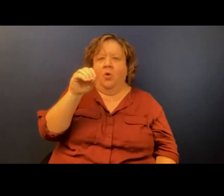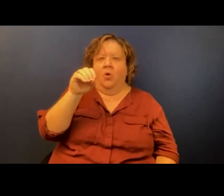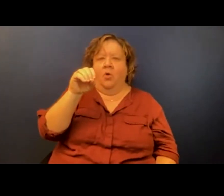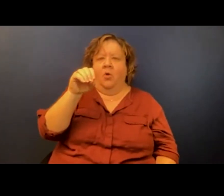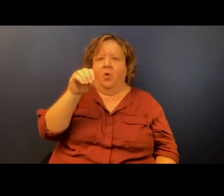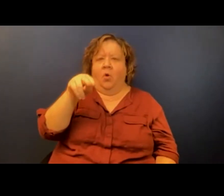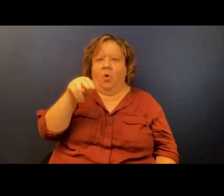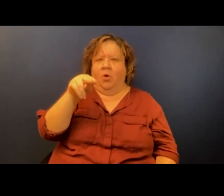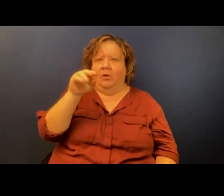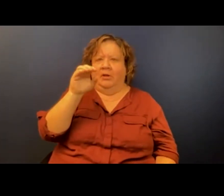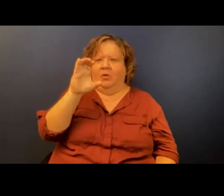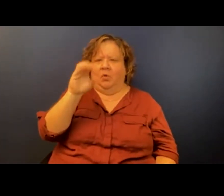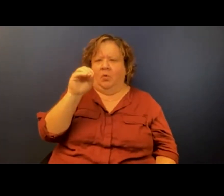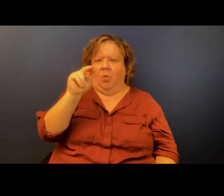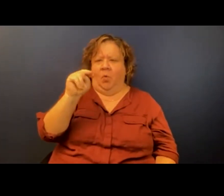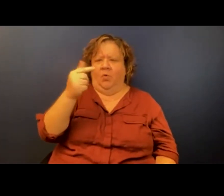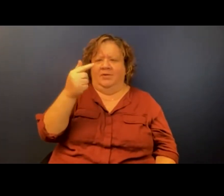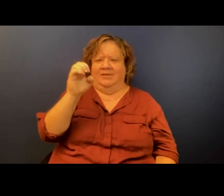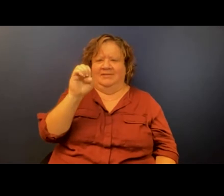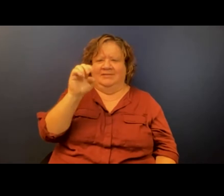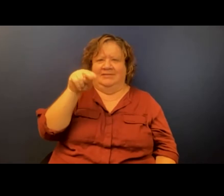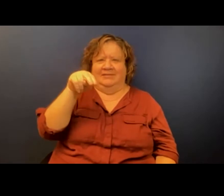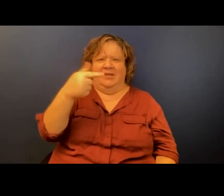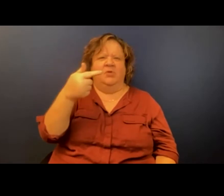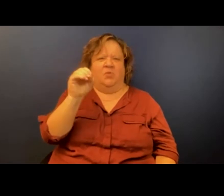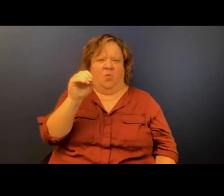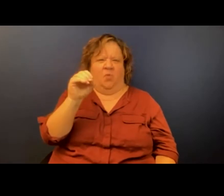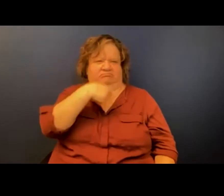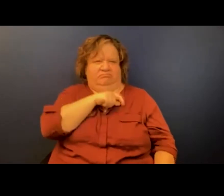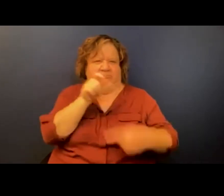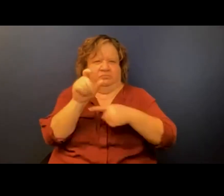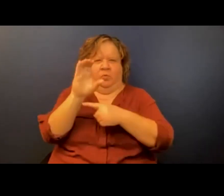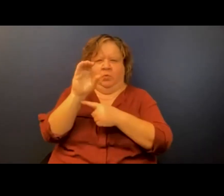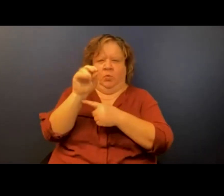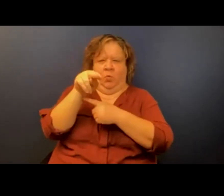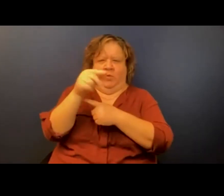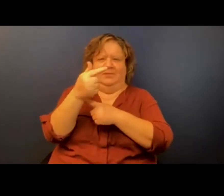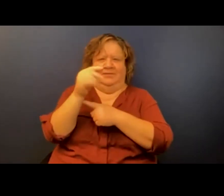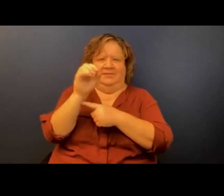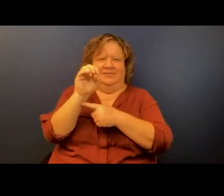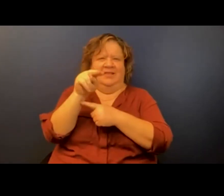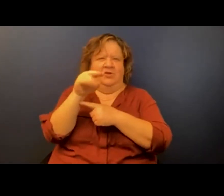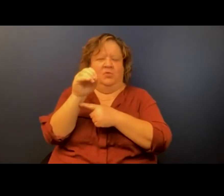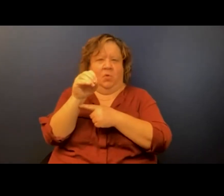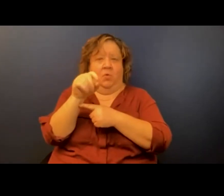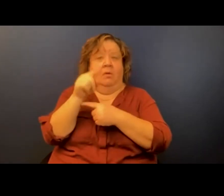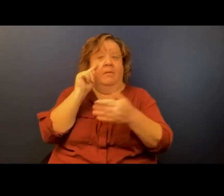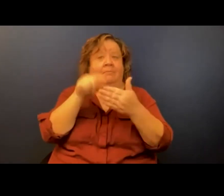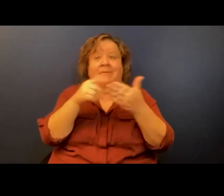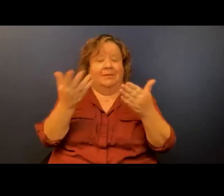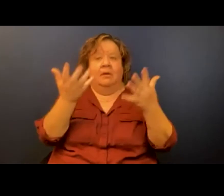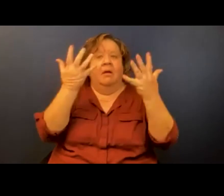where you can display the words that someone is saying, and it